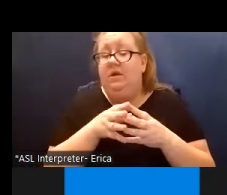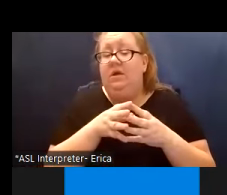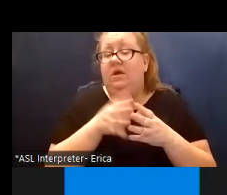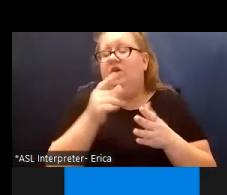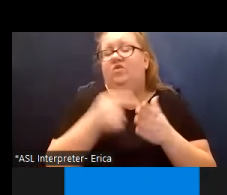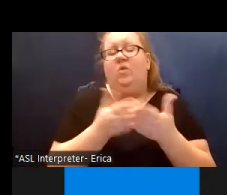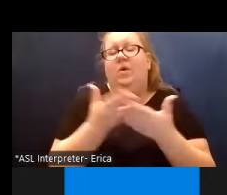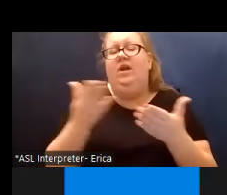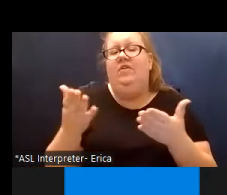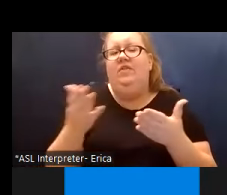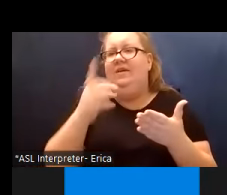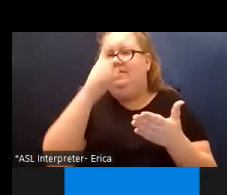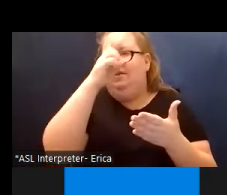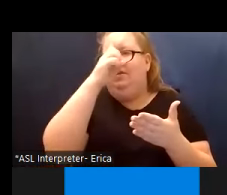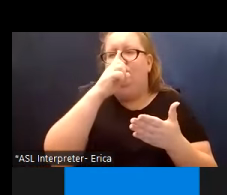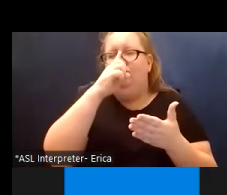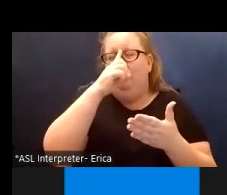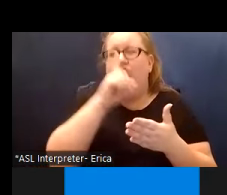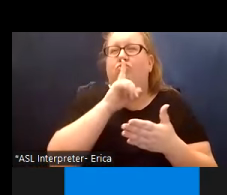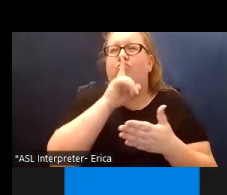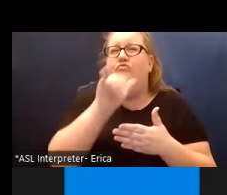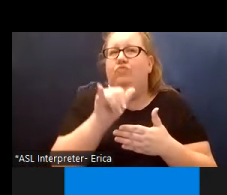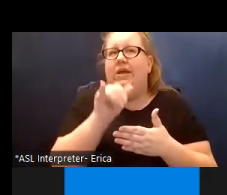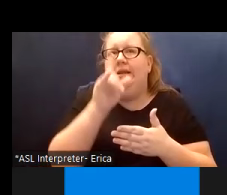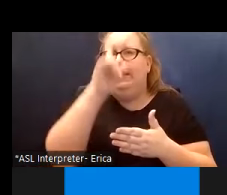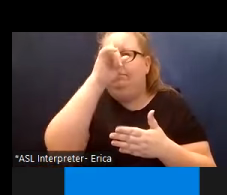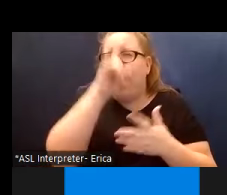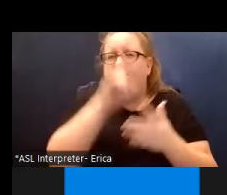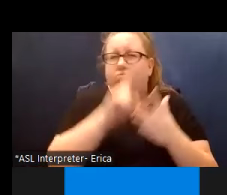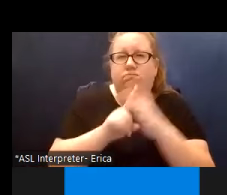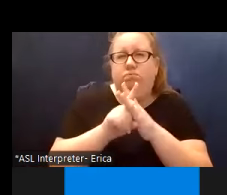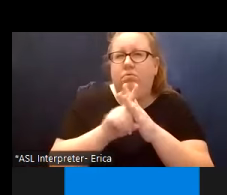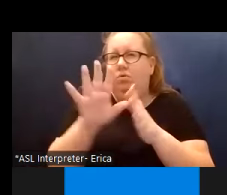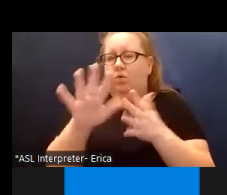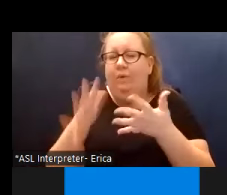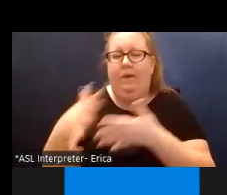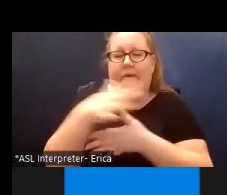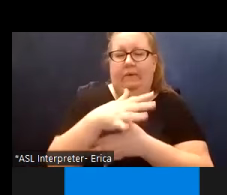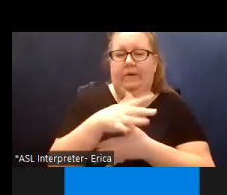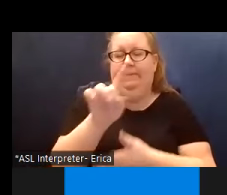are rising to the top in terms of priorities for you?